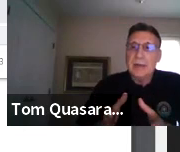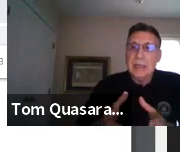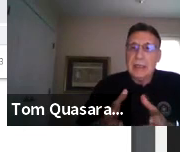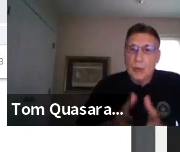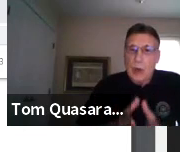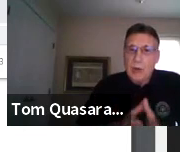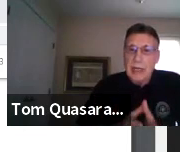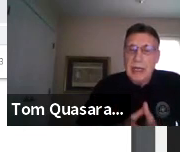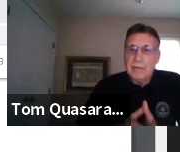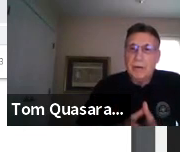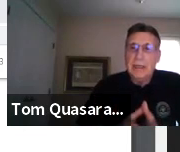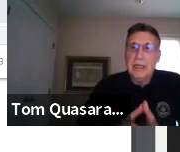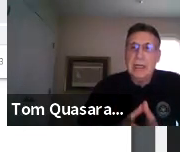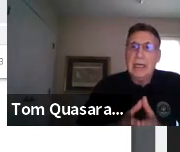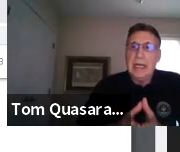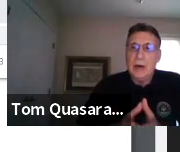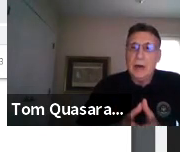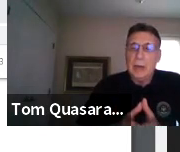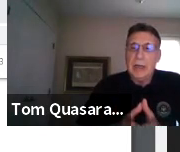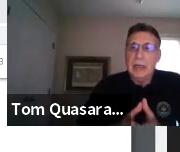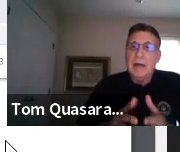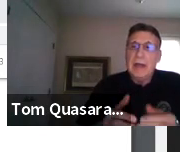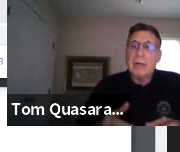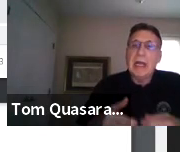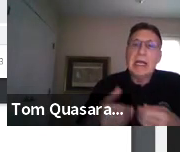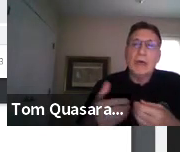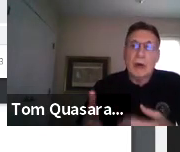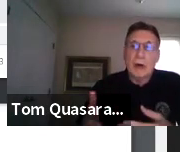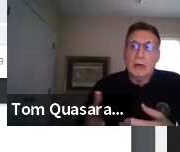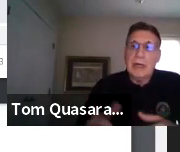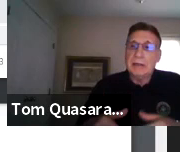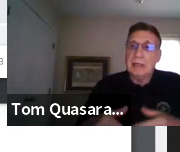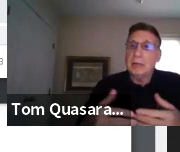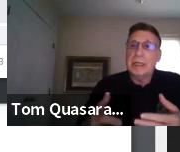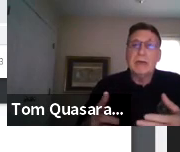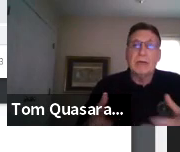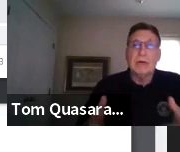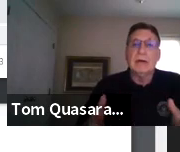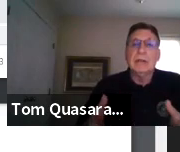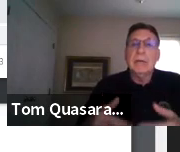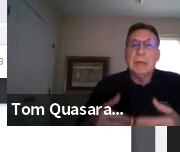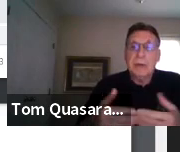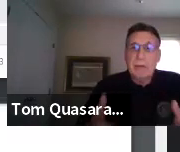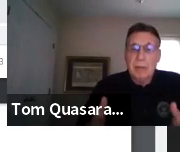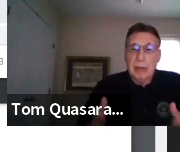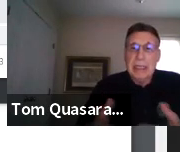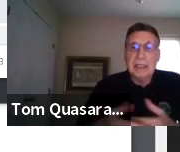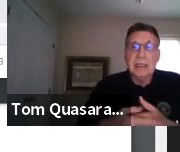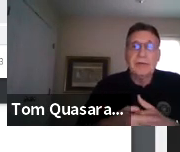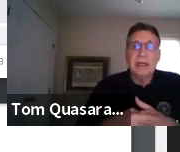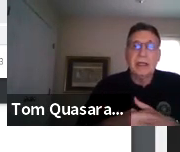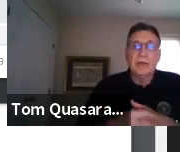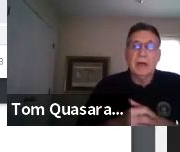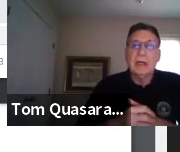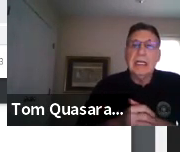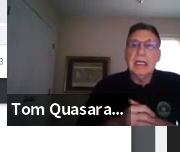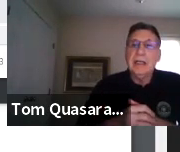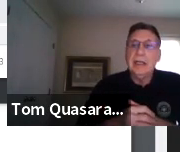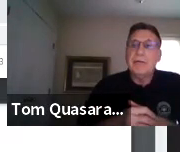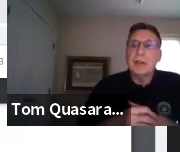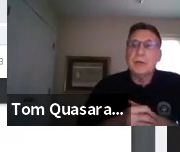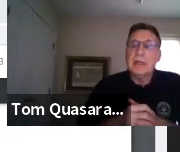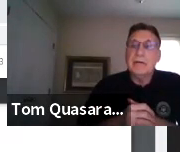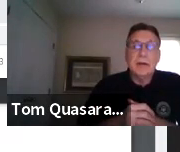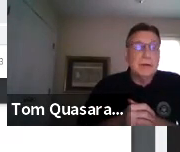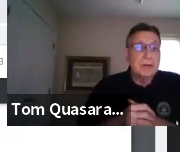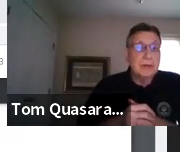that is why we have FOIA and OMA. They play a role, not the complete role, but they play a significant role in